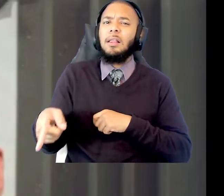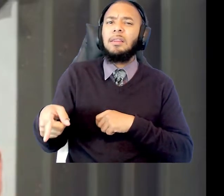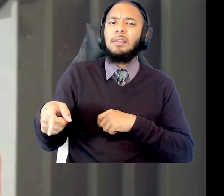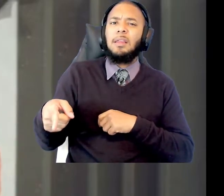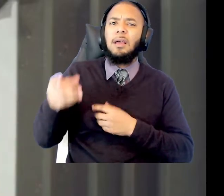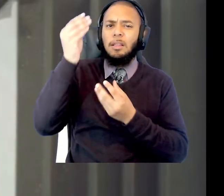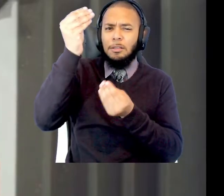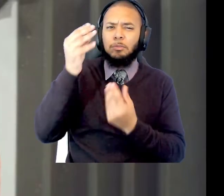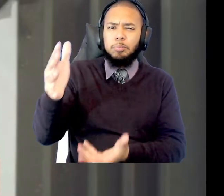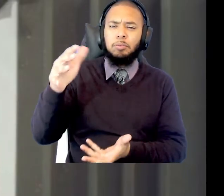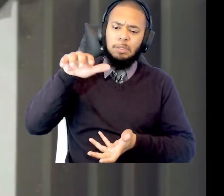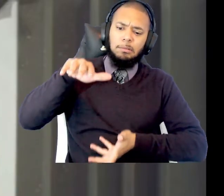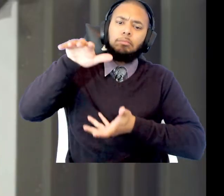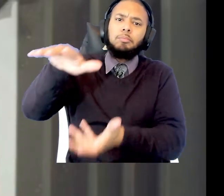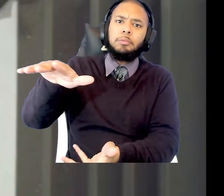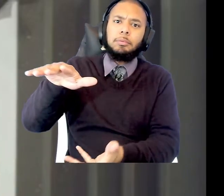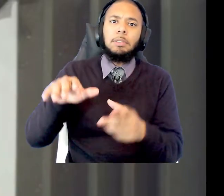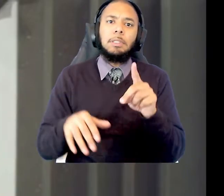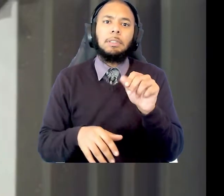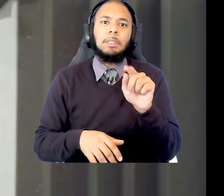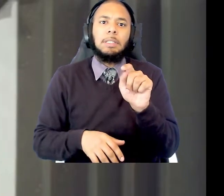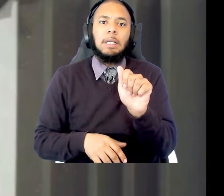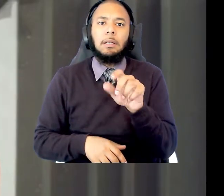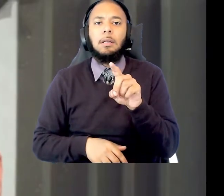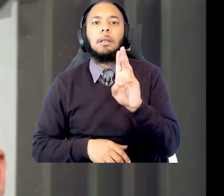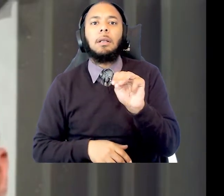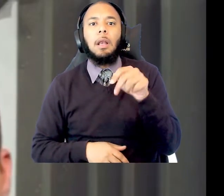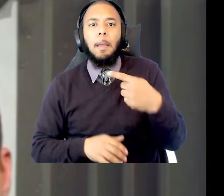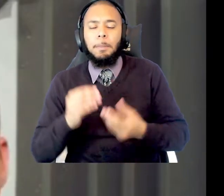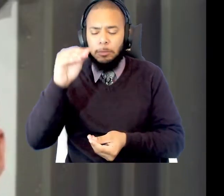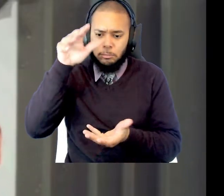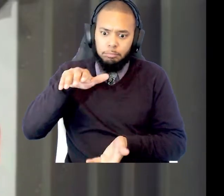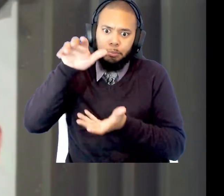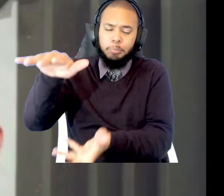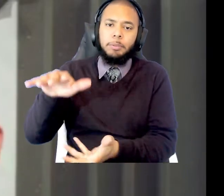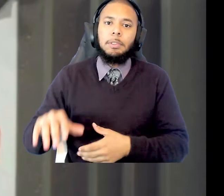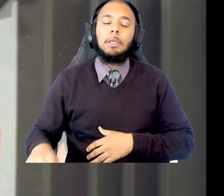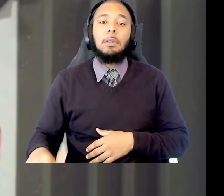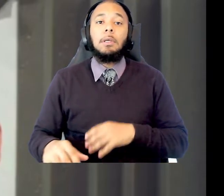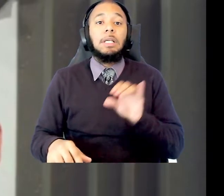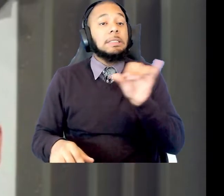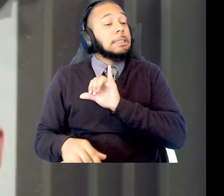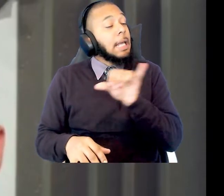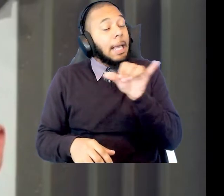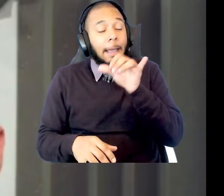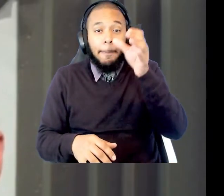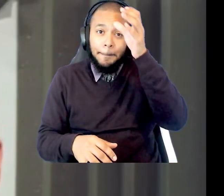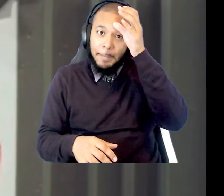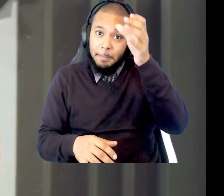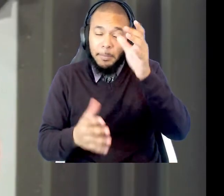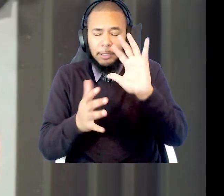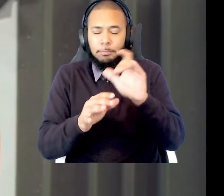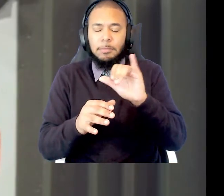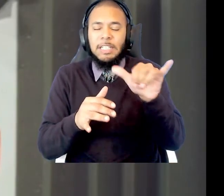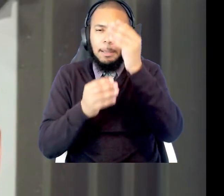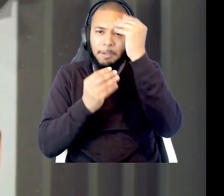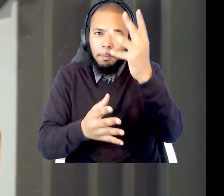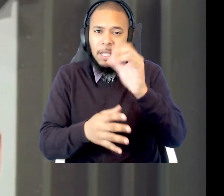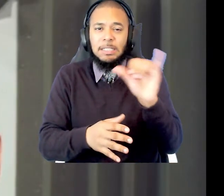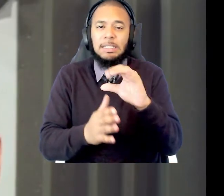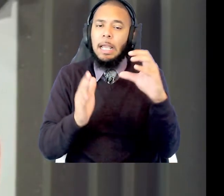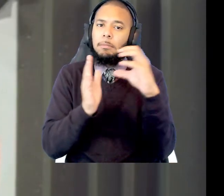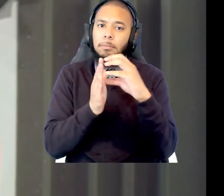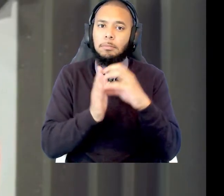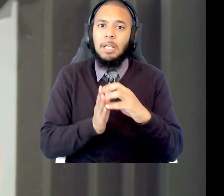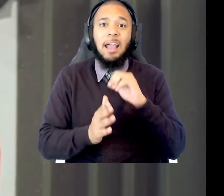the inverse basically? What's the data dump? The data dump is the opposite of that. So let's take a look at it. Same paragraph, essentially, same information. So don't think like